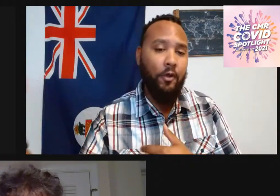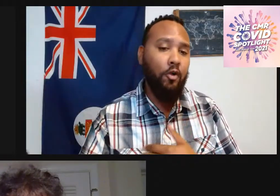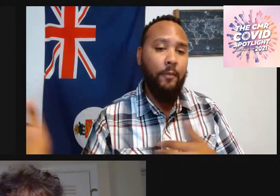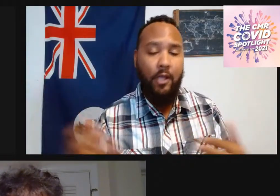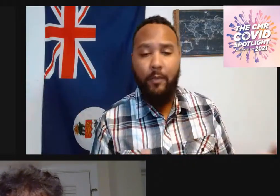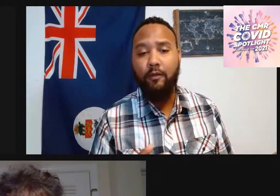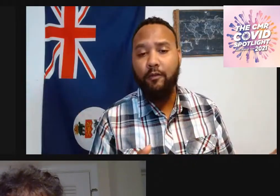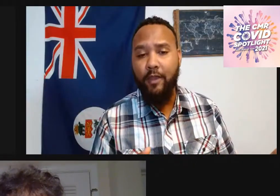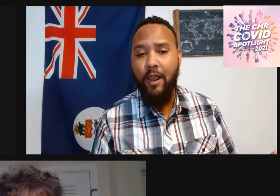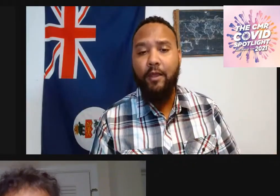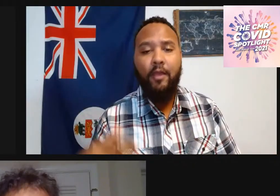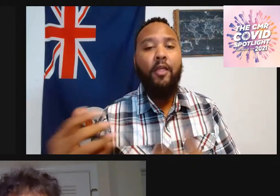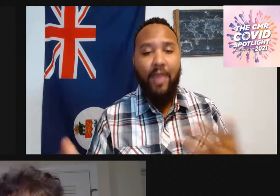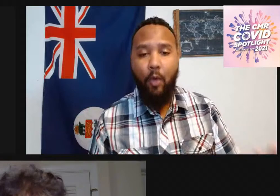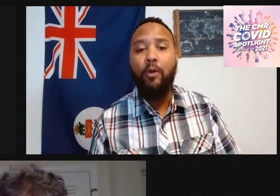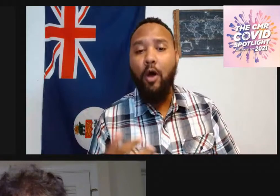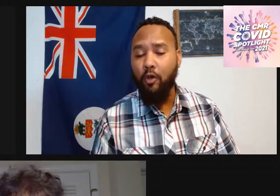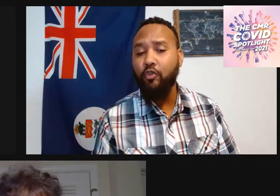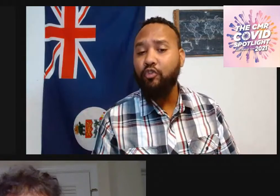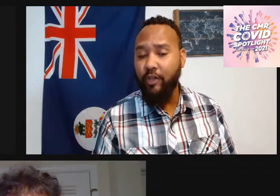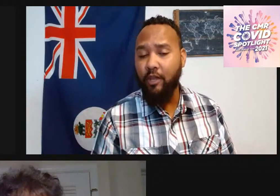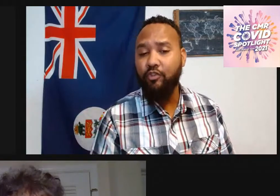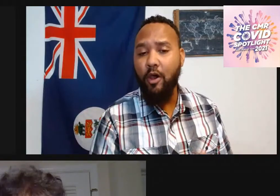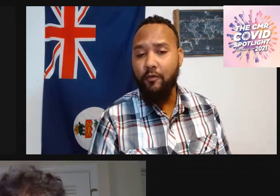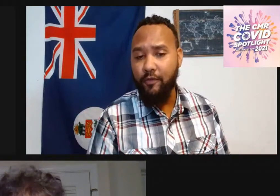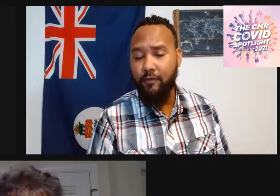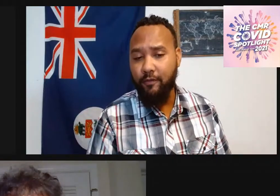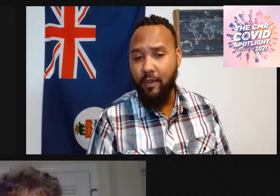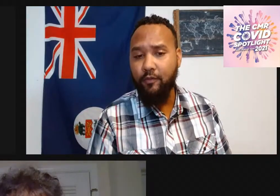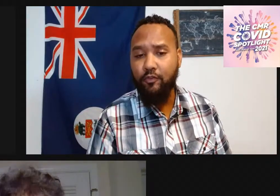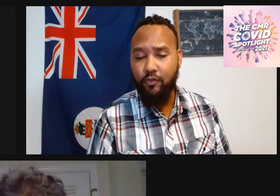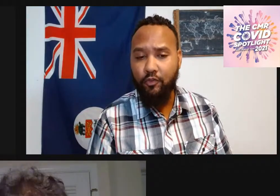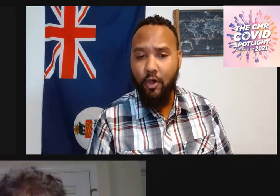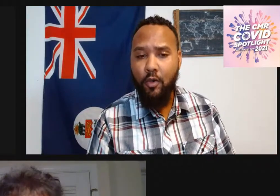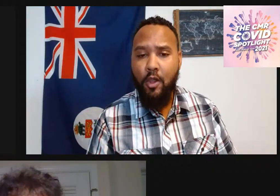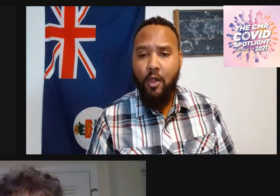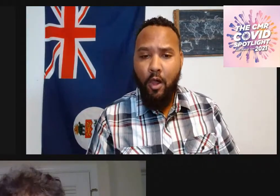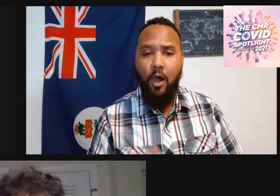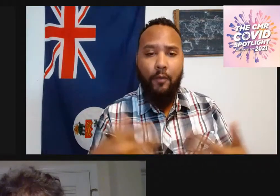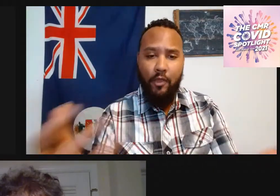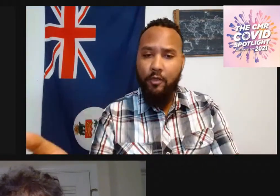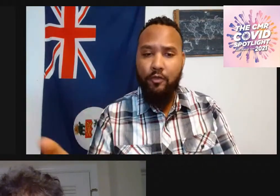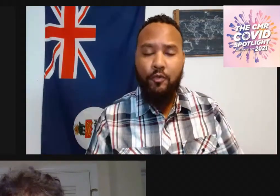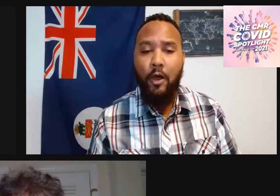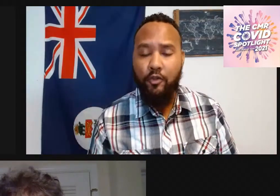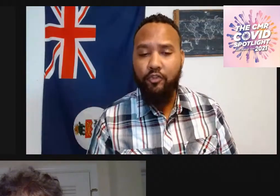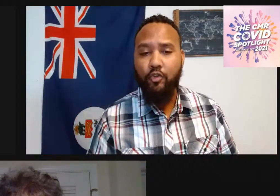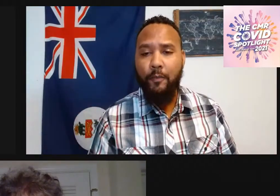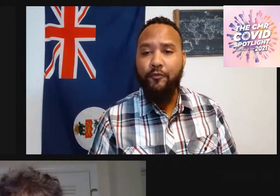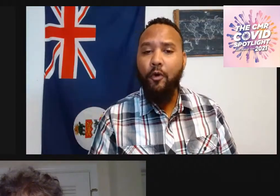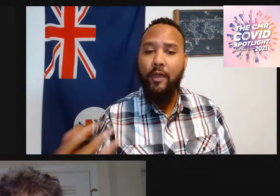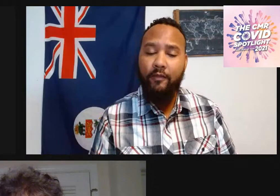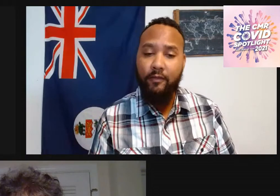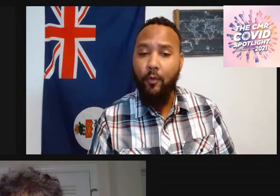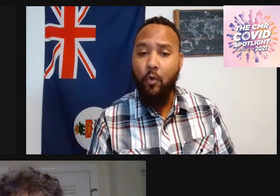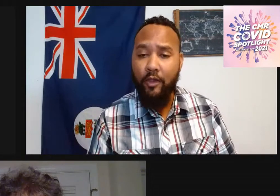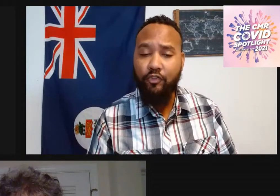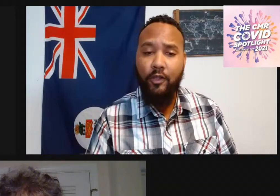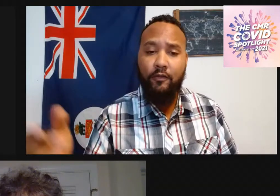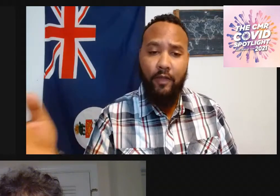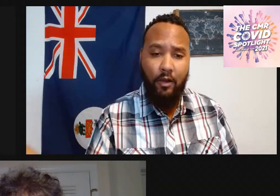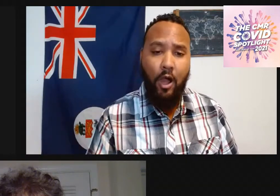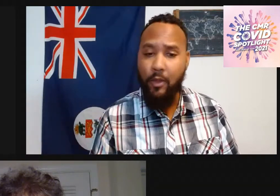how many people are going to be coming into the island, That's that it. will also change a lot of these things. So Absolutely. you want to just, before we get to